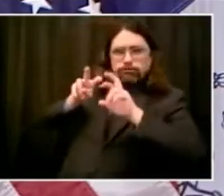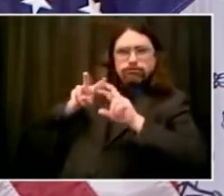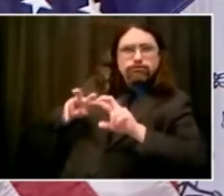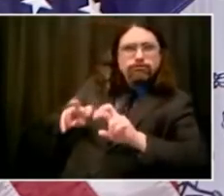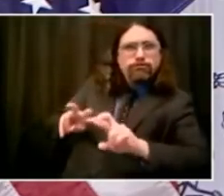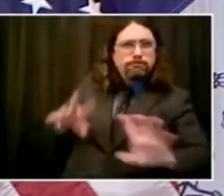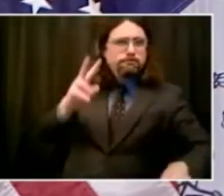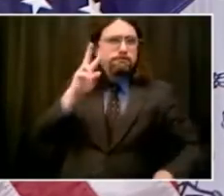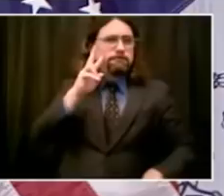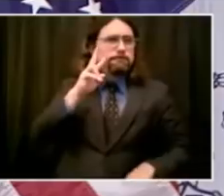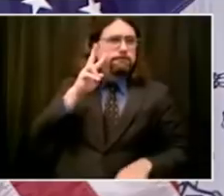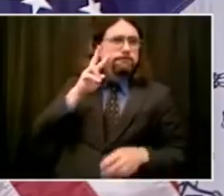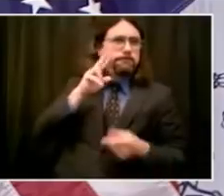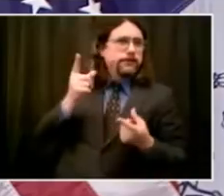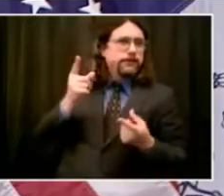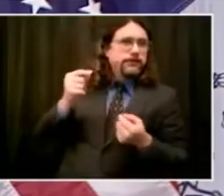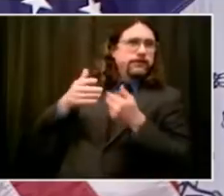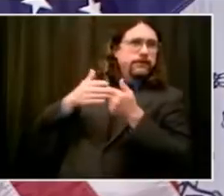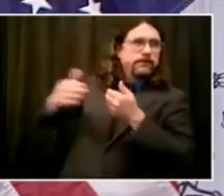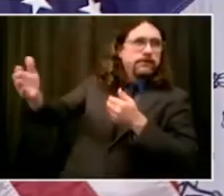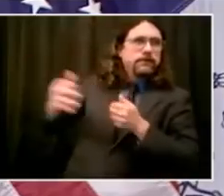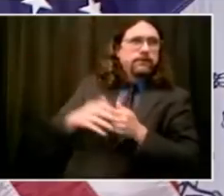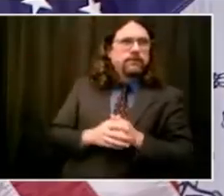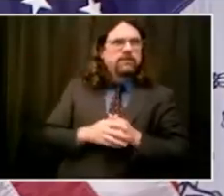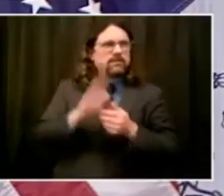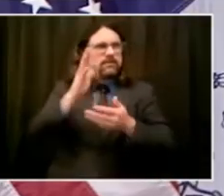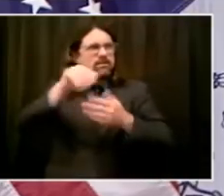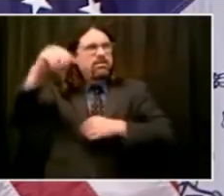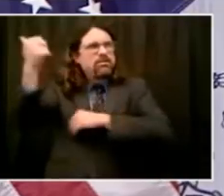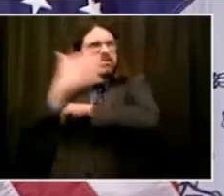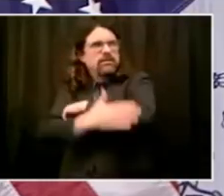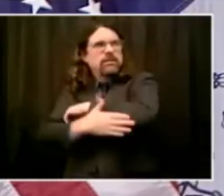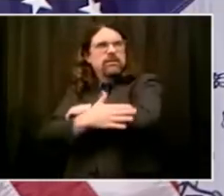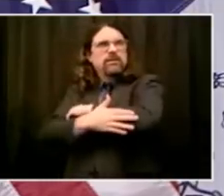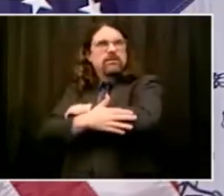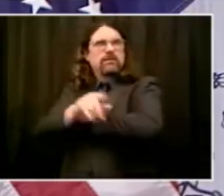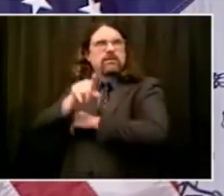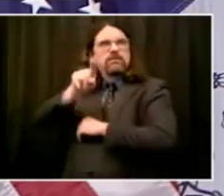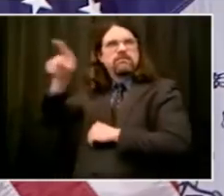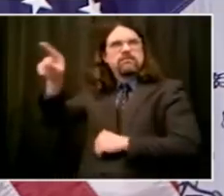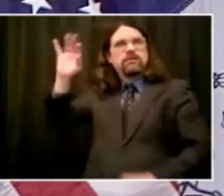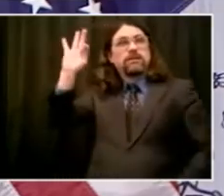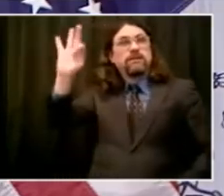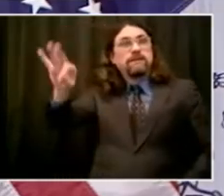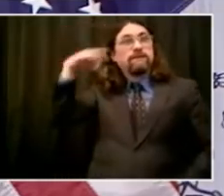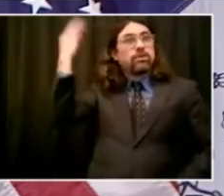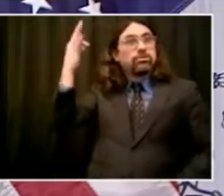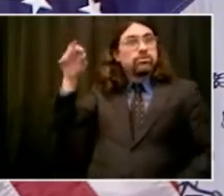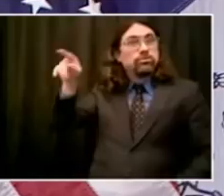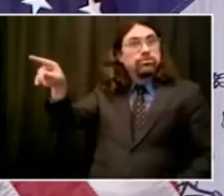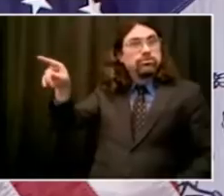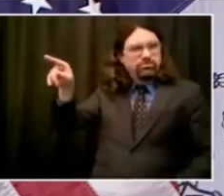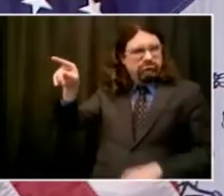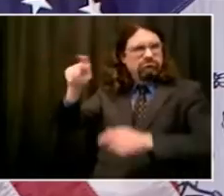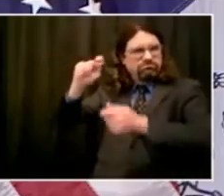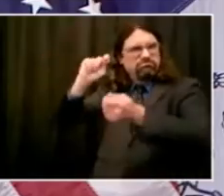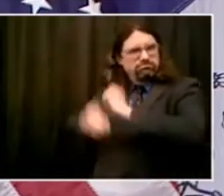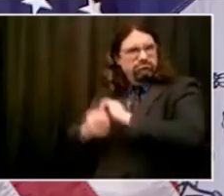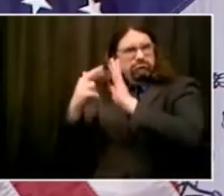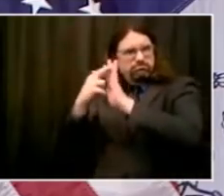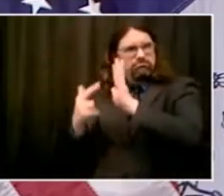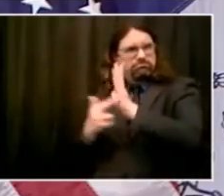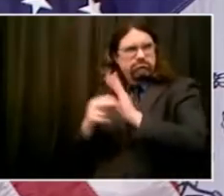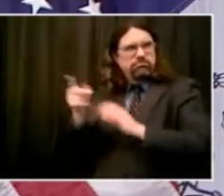you and I joust sometimes, we have very strong common ground on a central issue. I want the recovery to involve people using